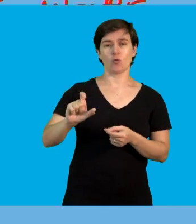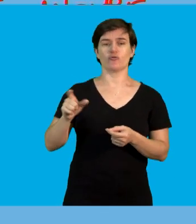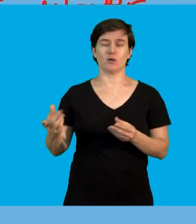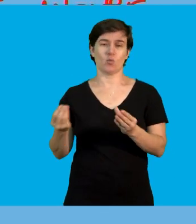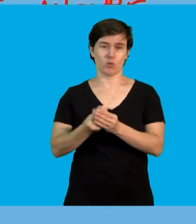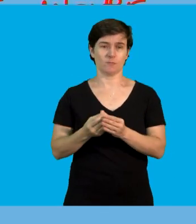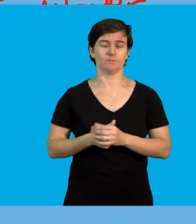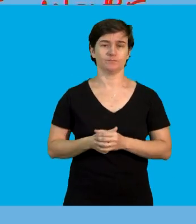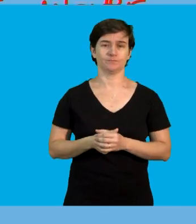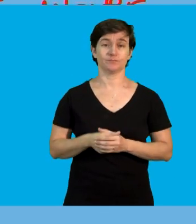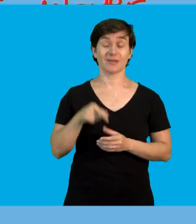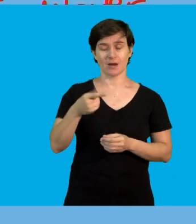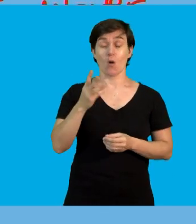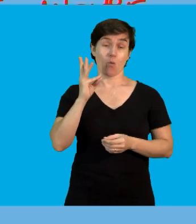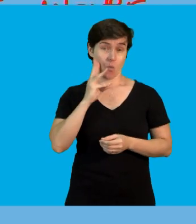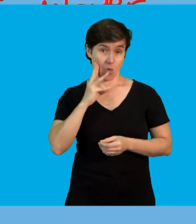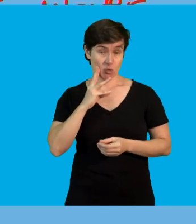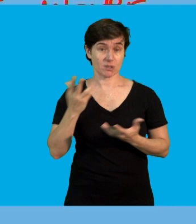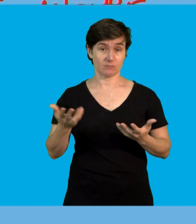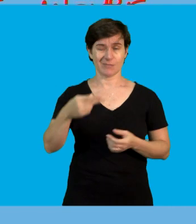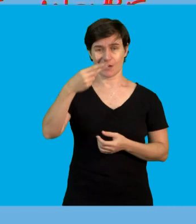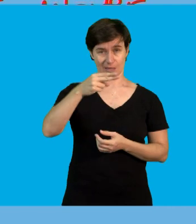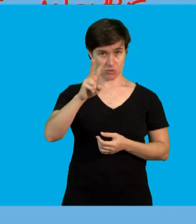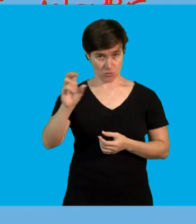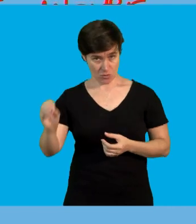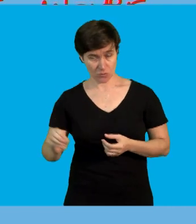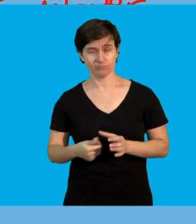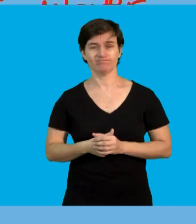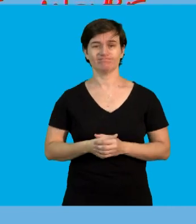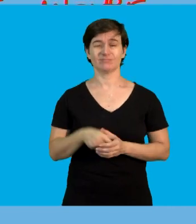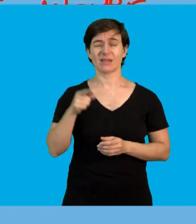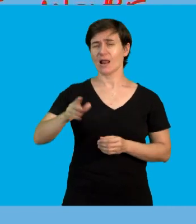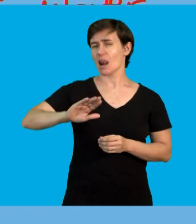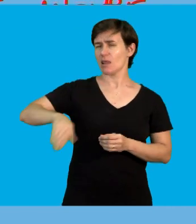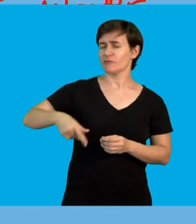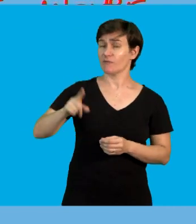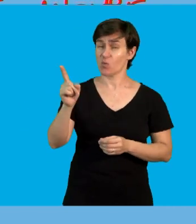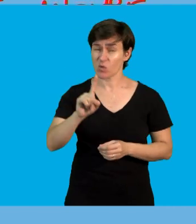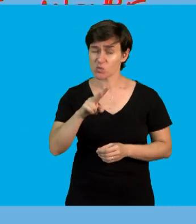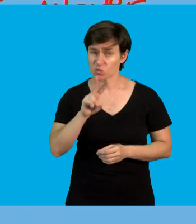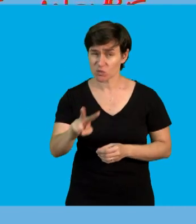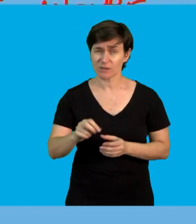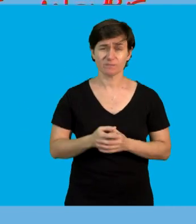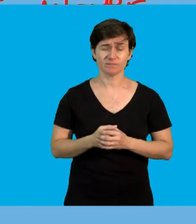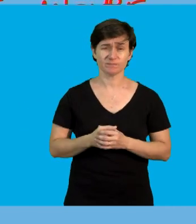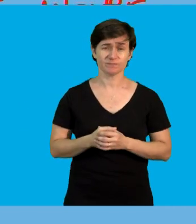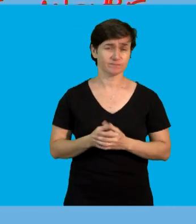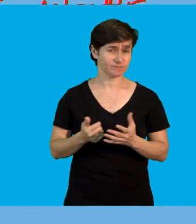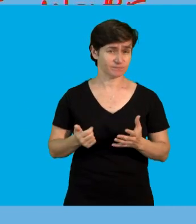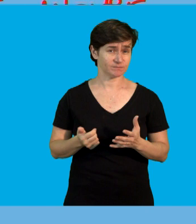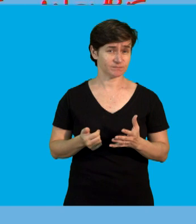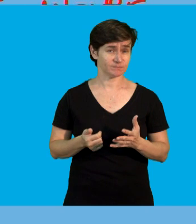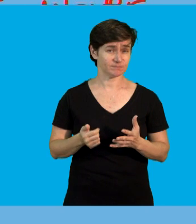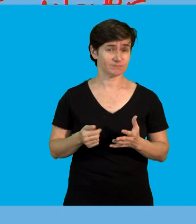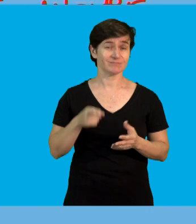being the calcium chloride. Then obviously our water is H2O. Then the remainder, as you can see, what